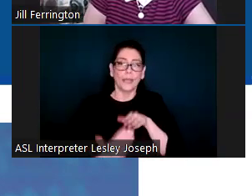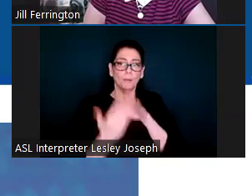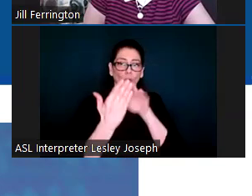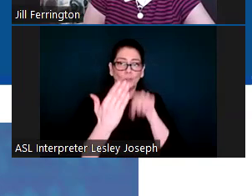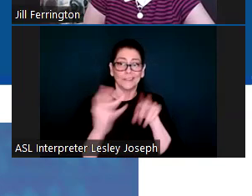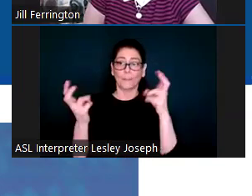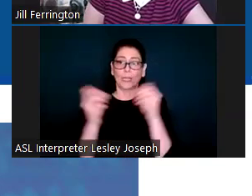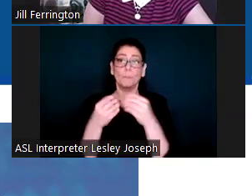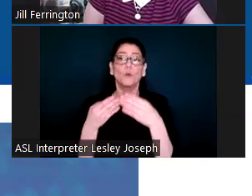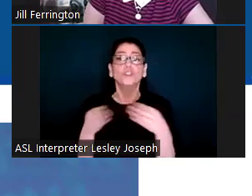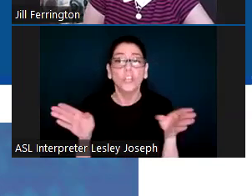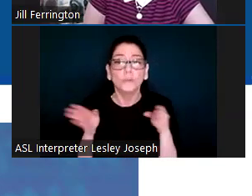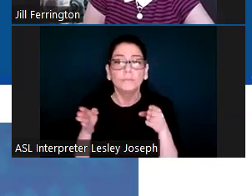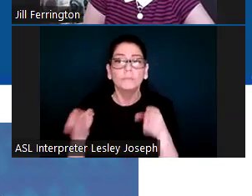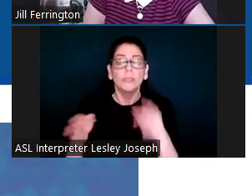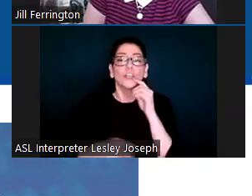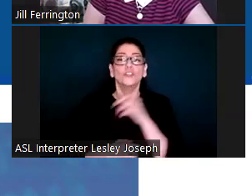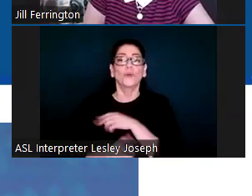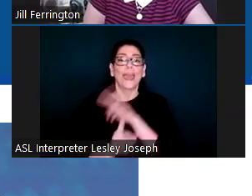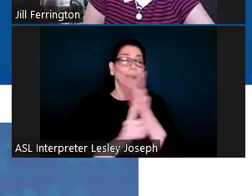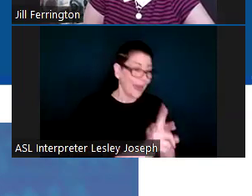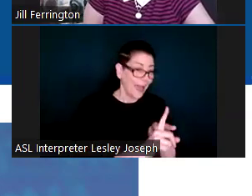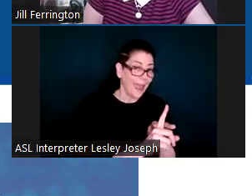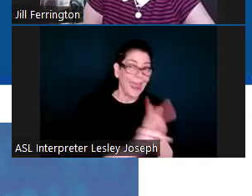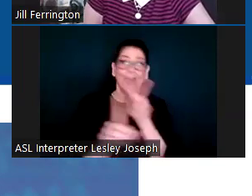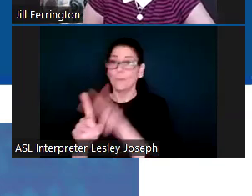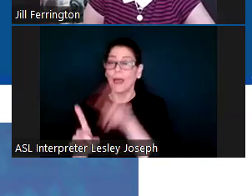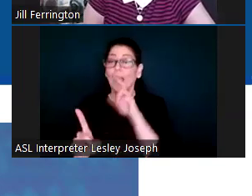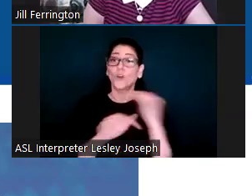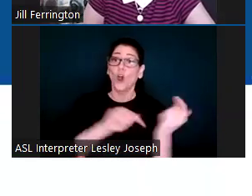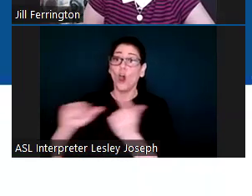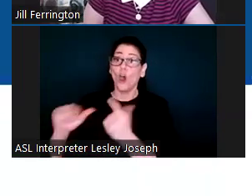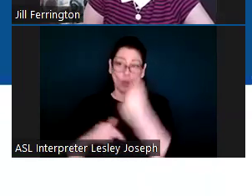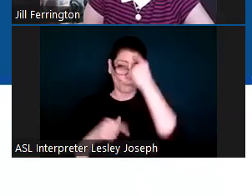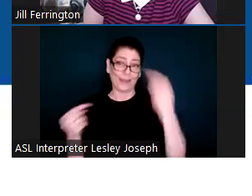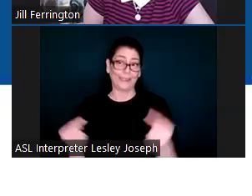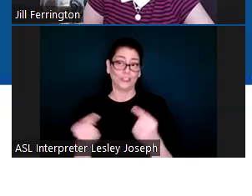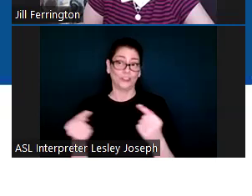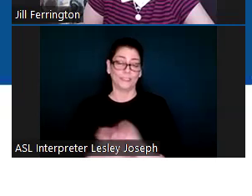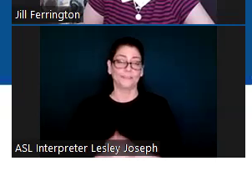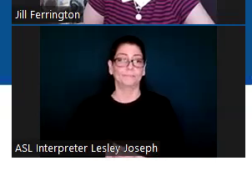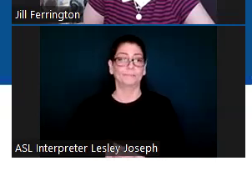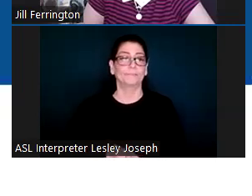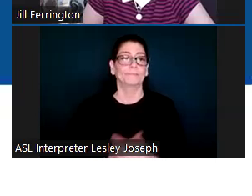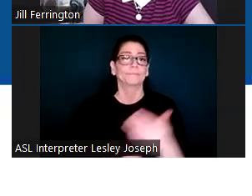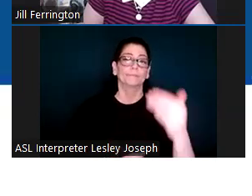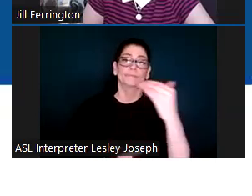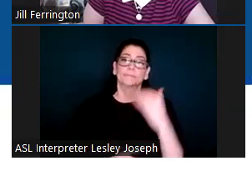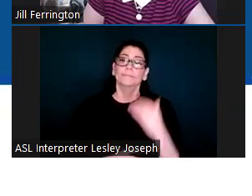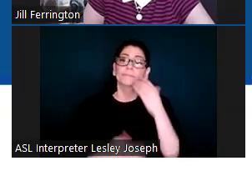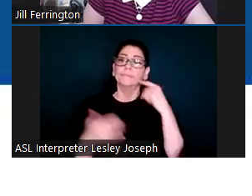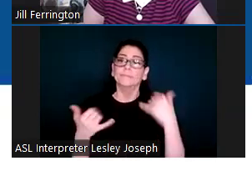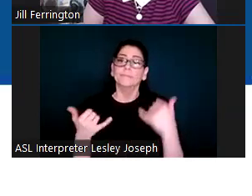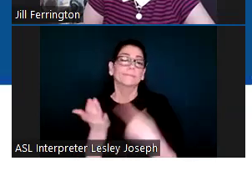this presentation is applicable across brain injury. So if we go on to the next slide, we want to just talk a bit